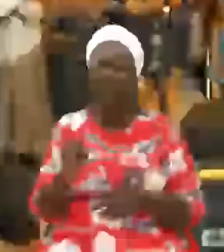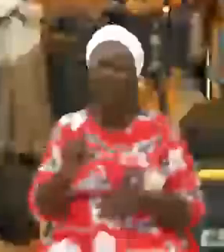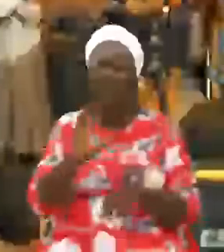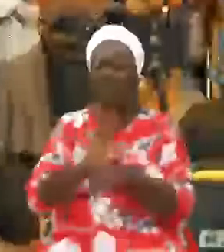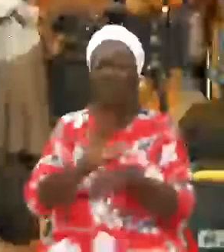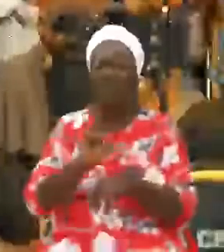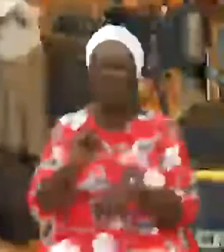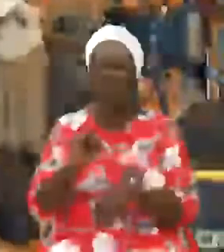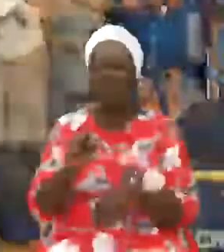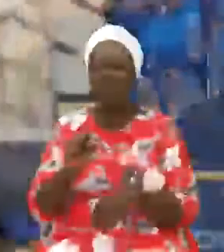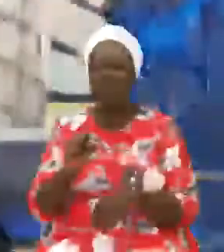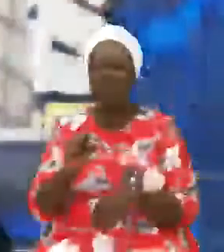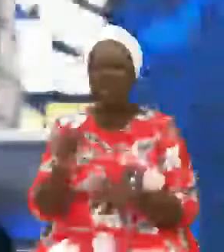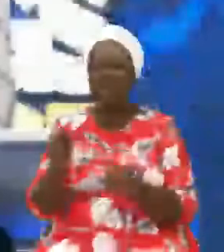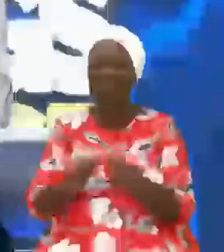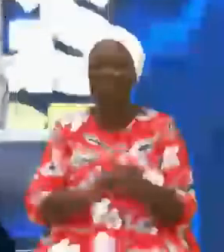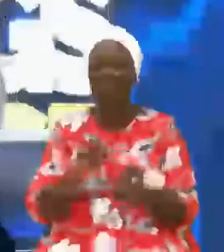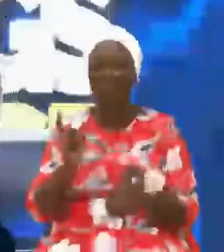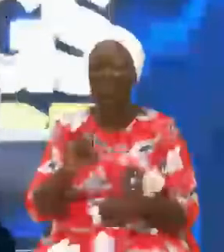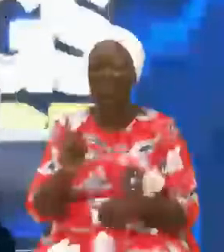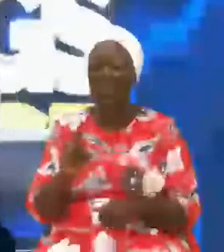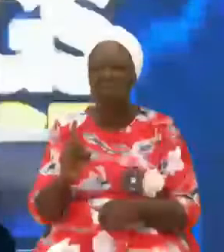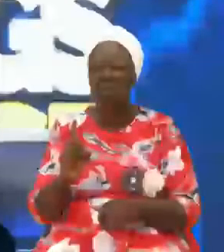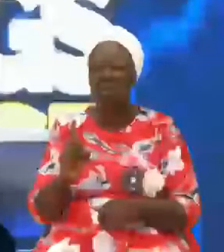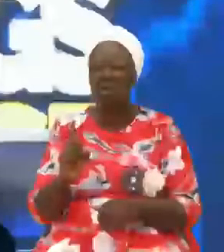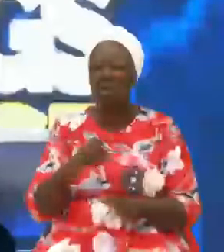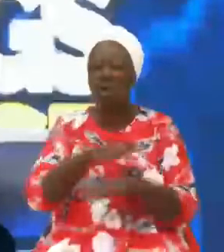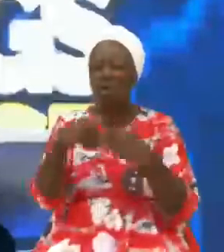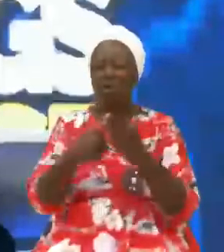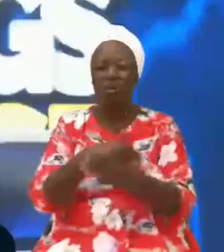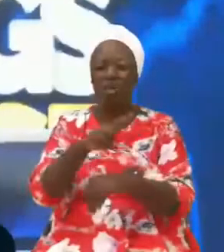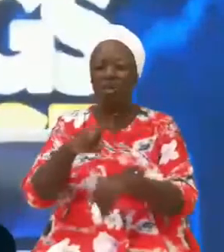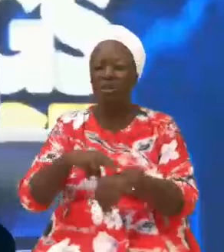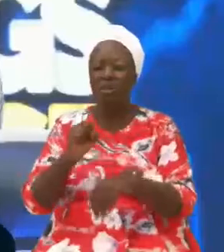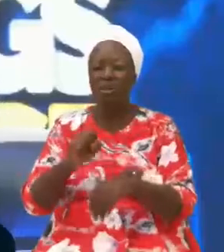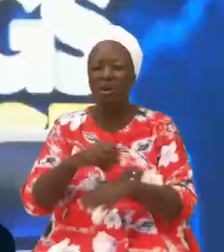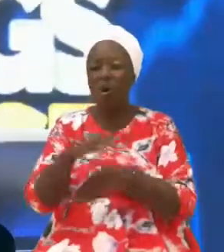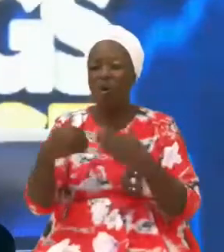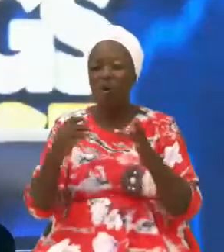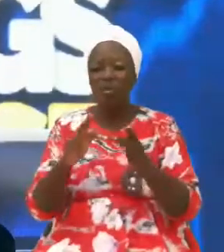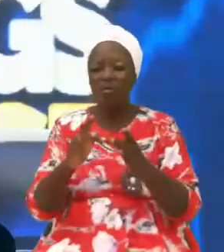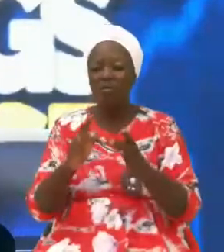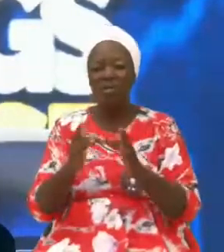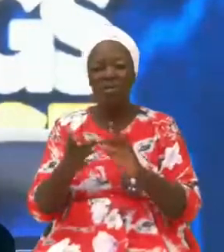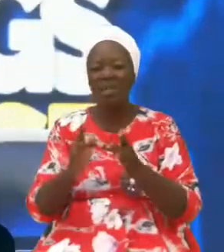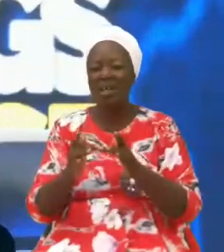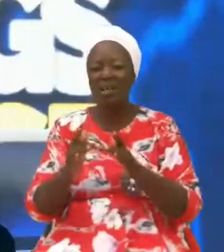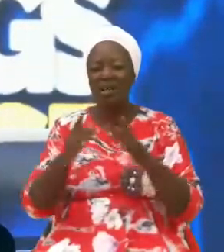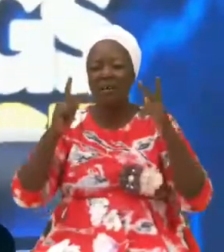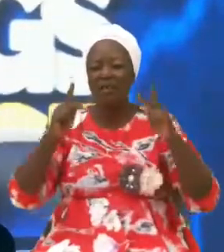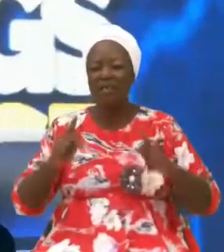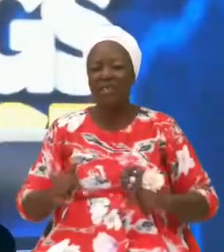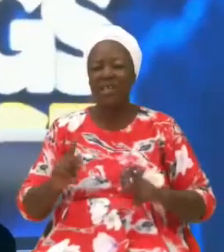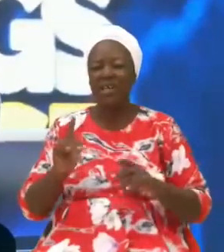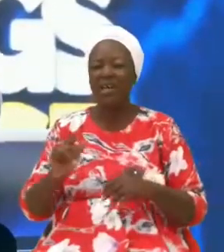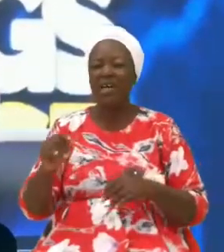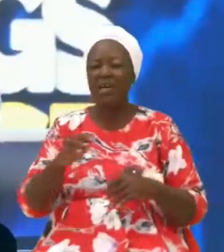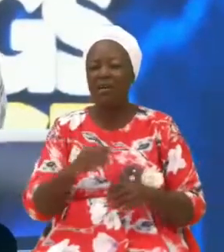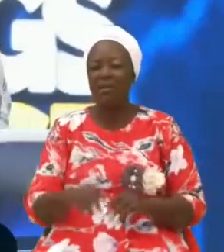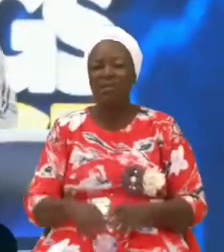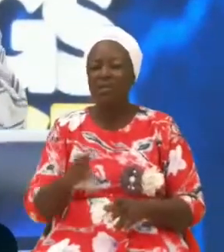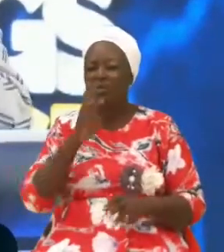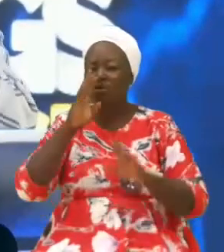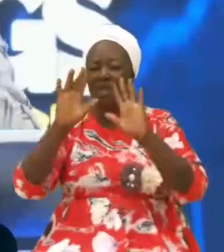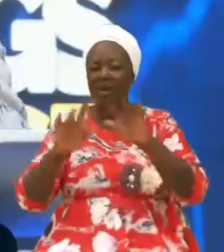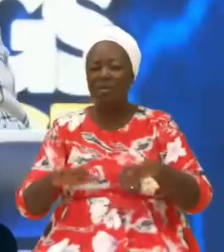Individuals, families, churches, everywhere, all nations,